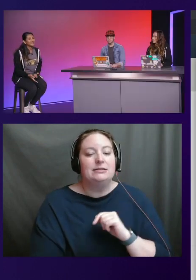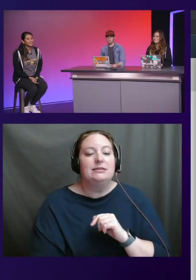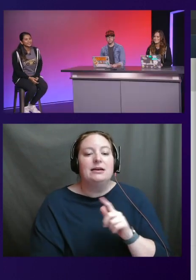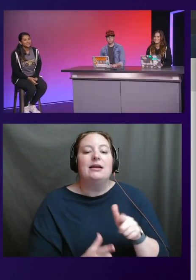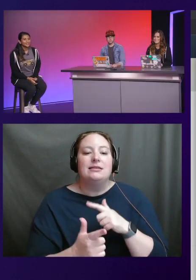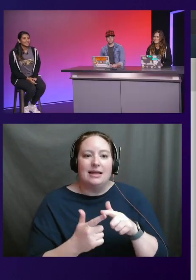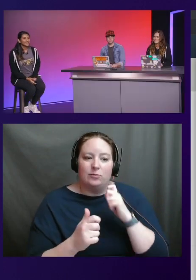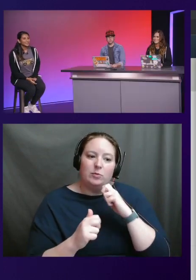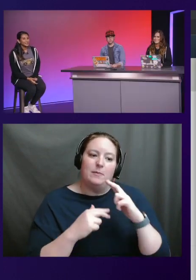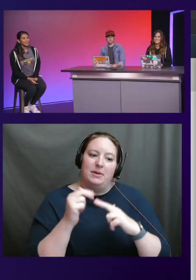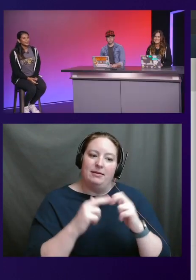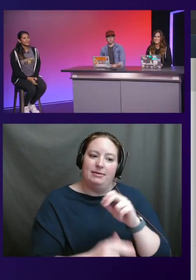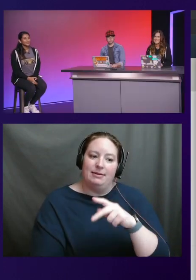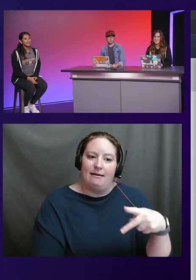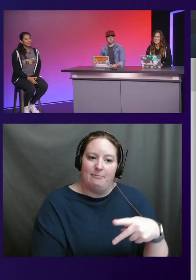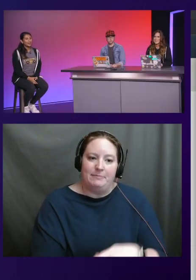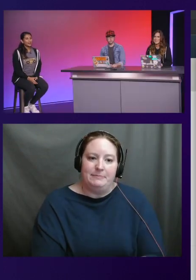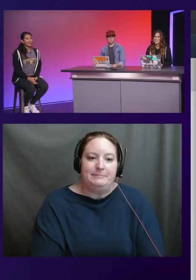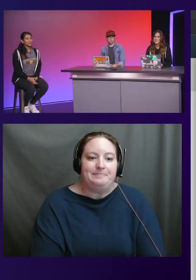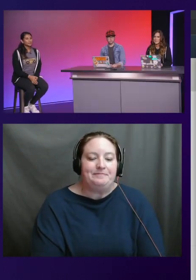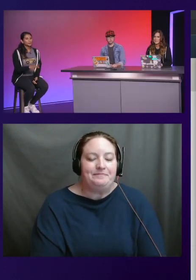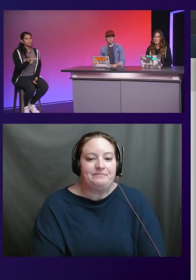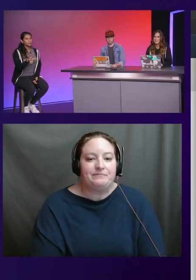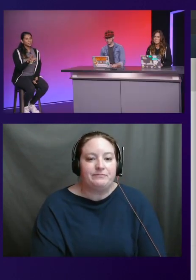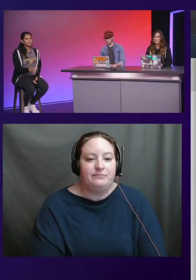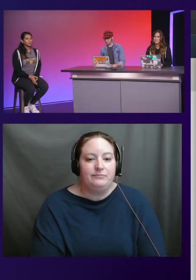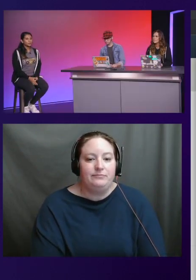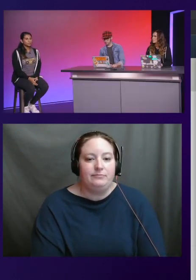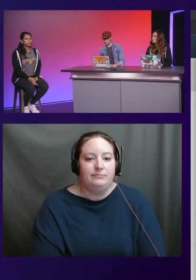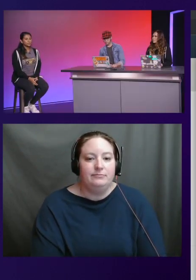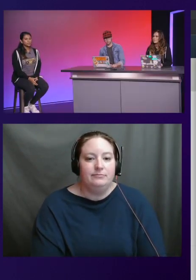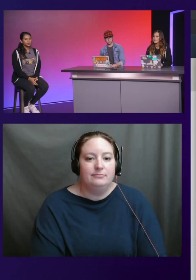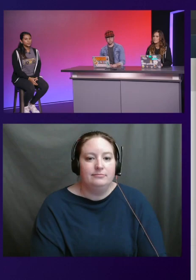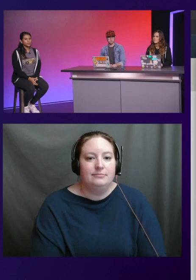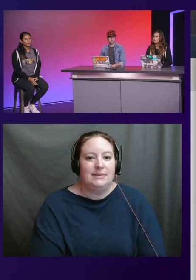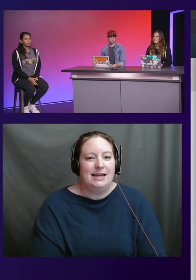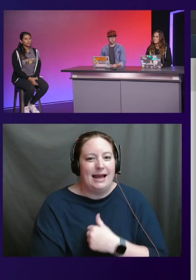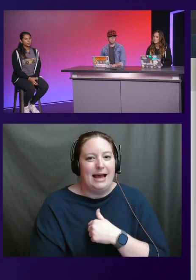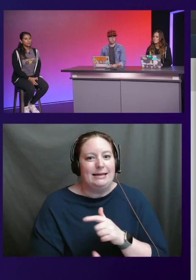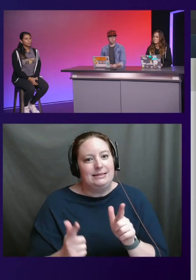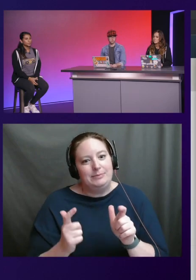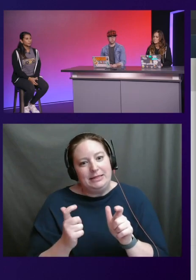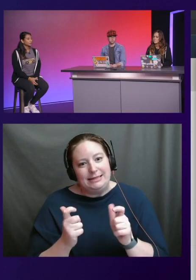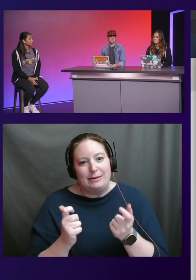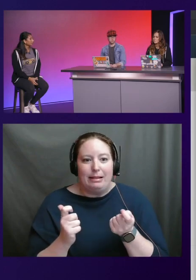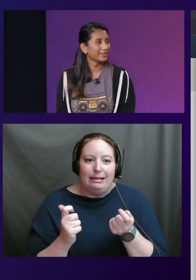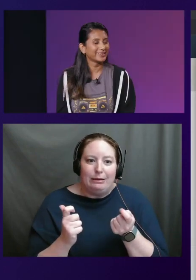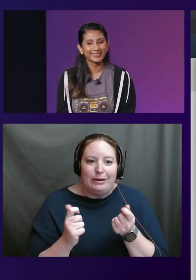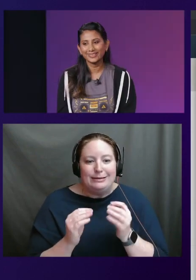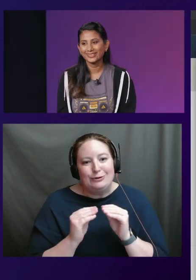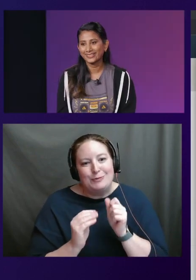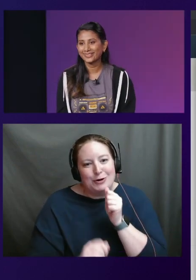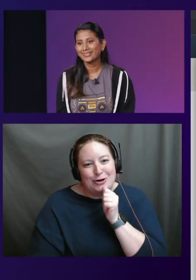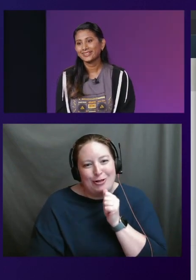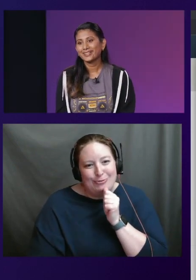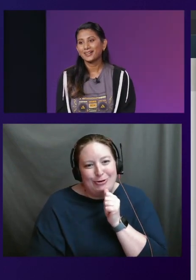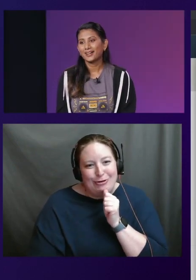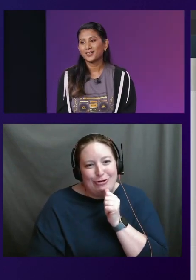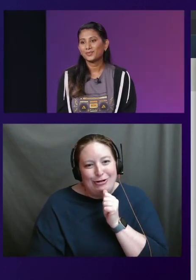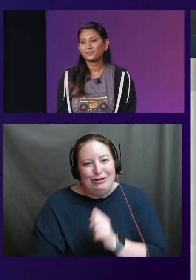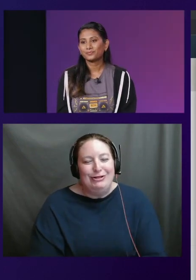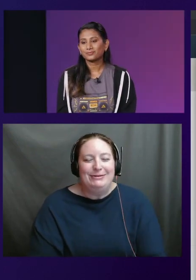app. So I did speed this up a little bit, so it's a little more tolerable.